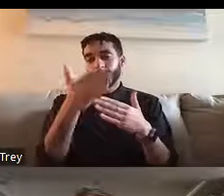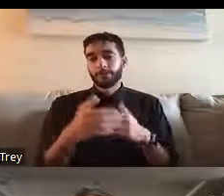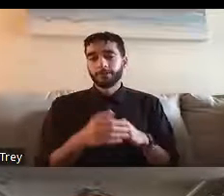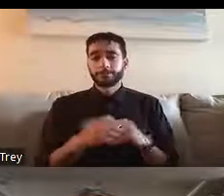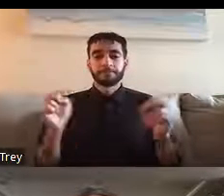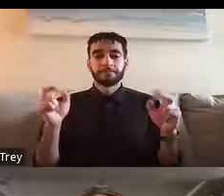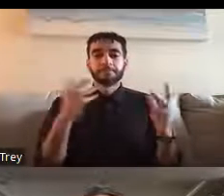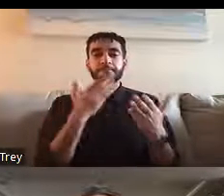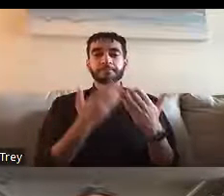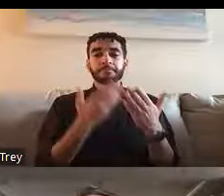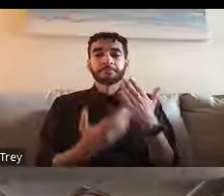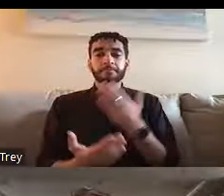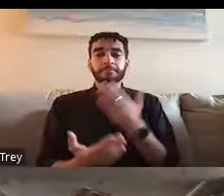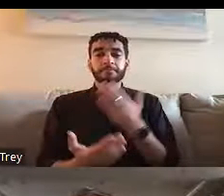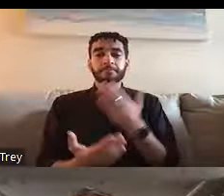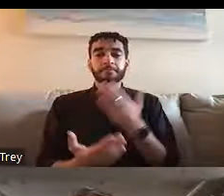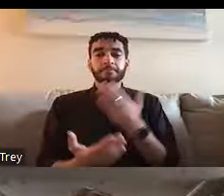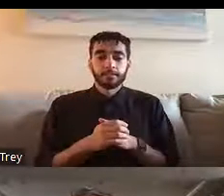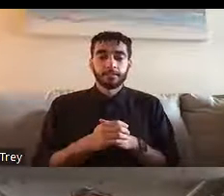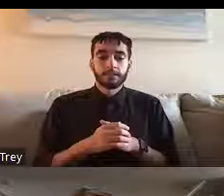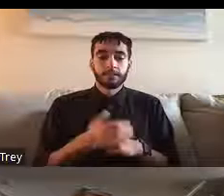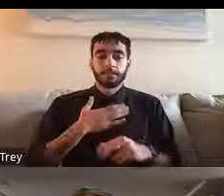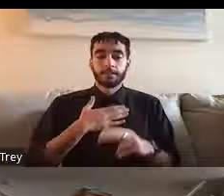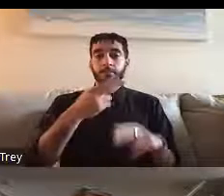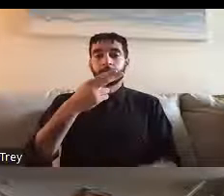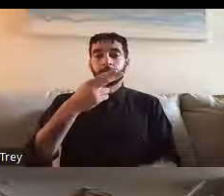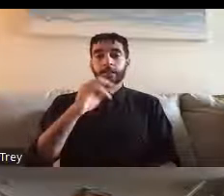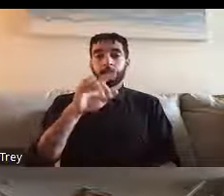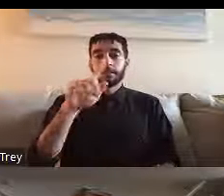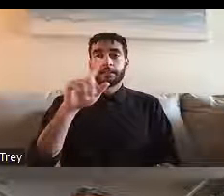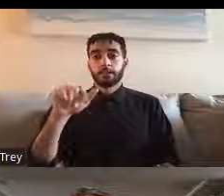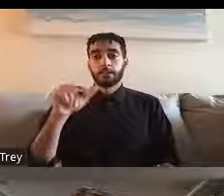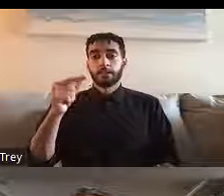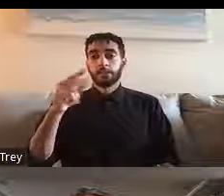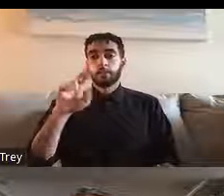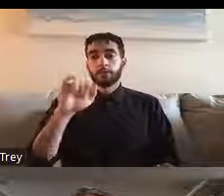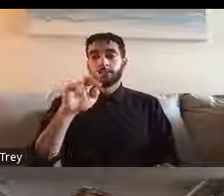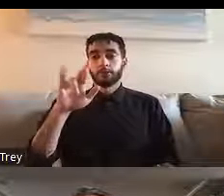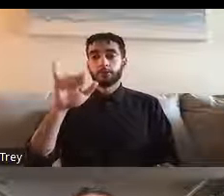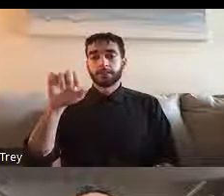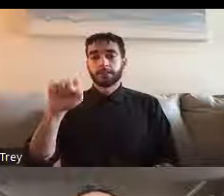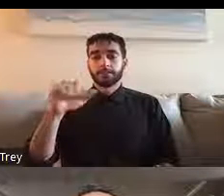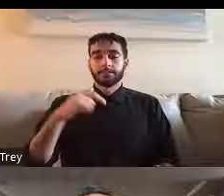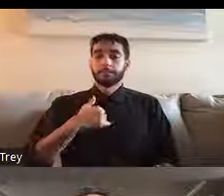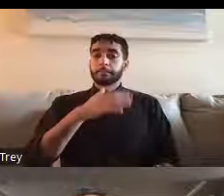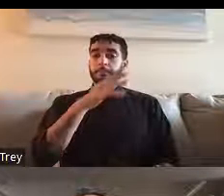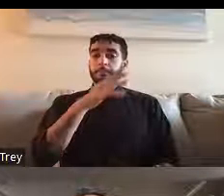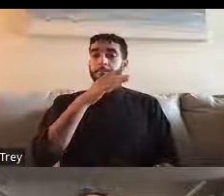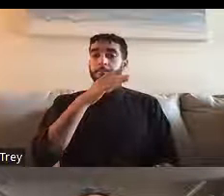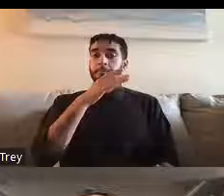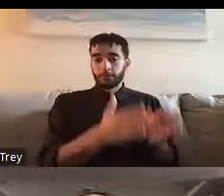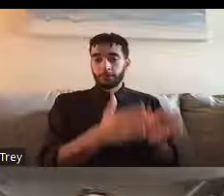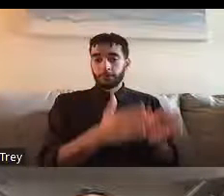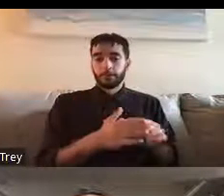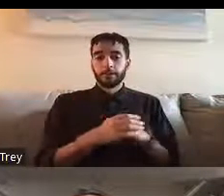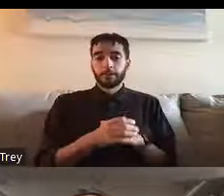Good morning, everybody. My name is Hilda Gutierrez, and I am caregiver of my mother, Teresa. My mother